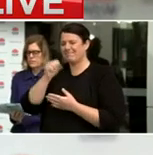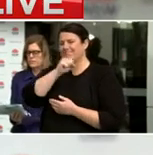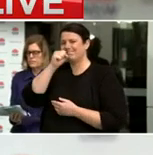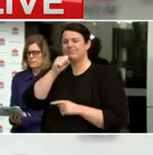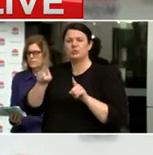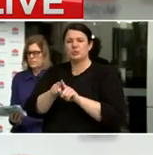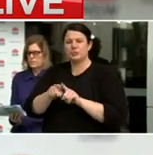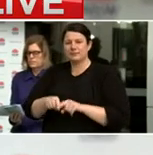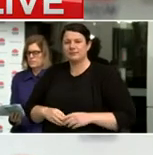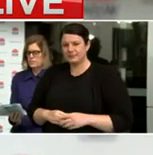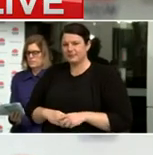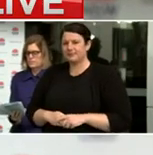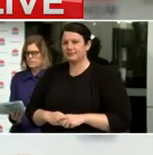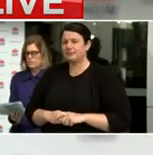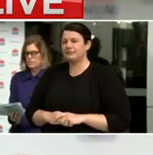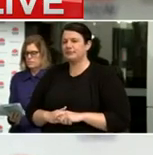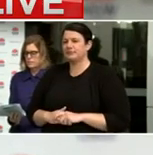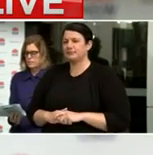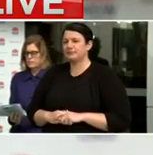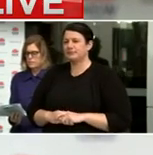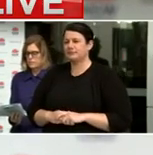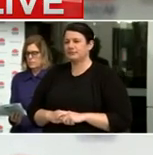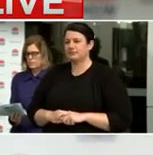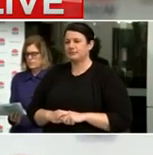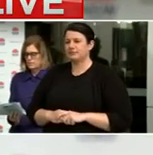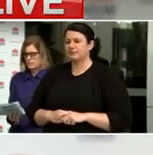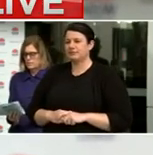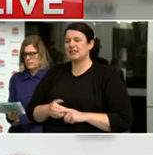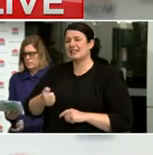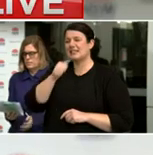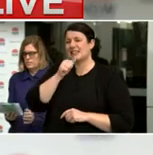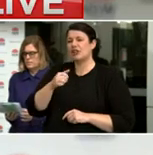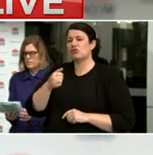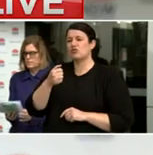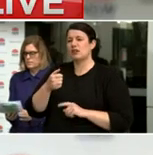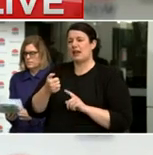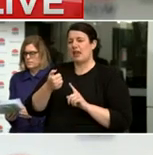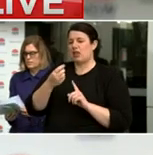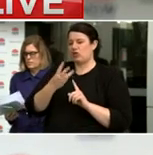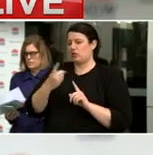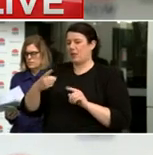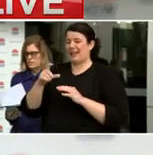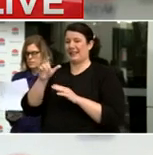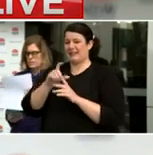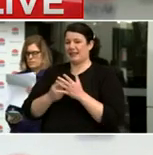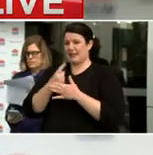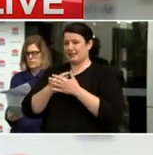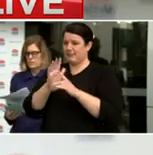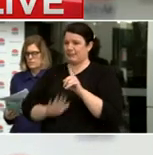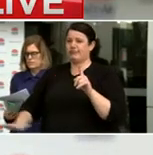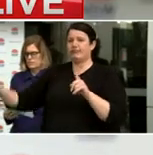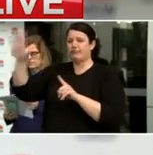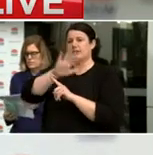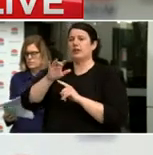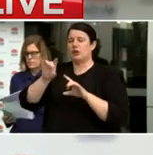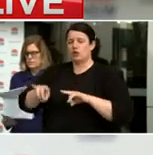Just reminding you, at 8 p.m. last night, there are 6,103 cases confirmed across Australia. I'll ask Dr.